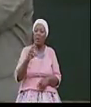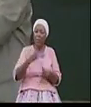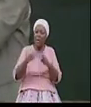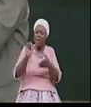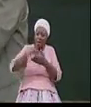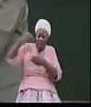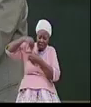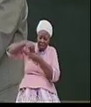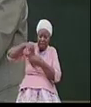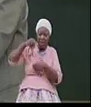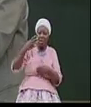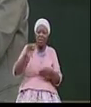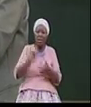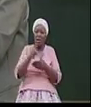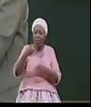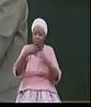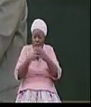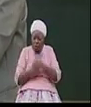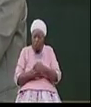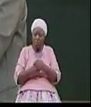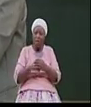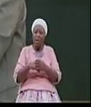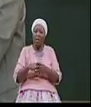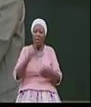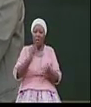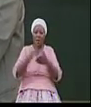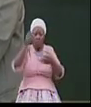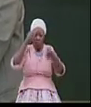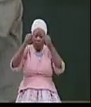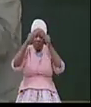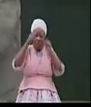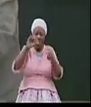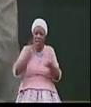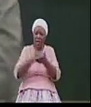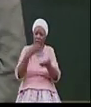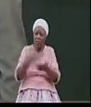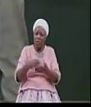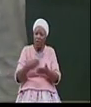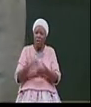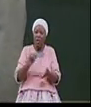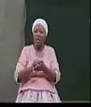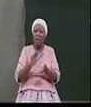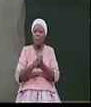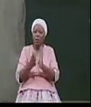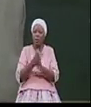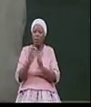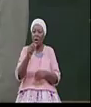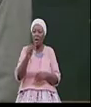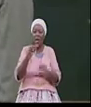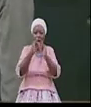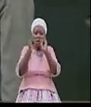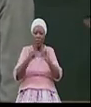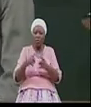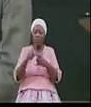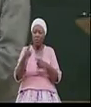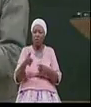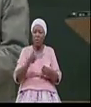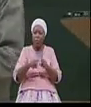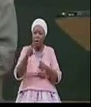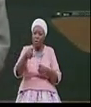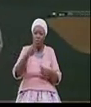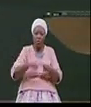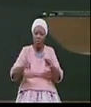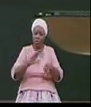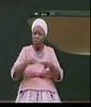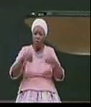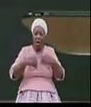that you worship, covetousness, money, that becomes an idol. You cannot conquer that. It's